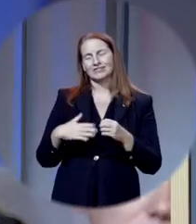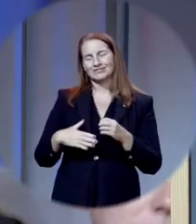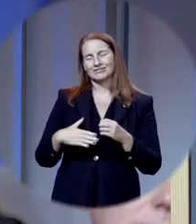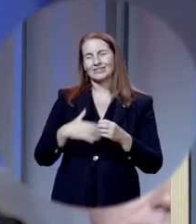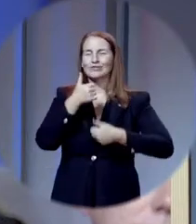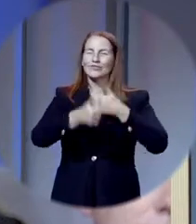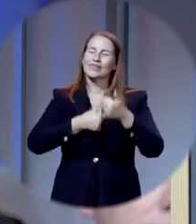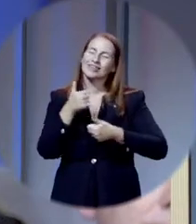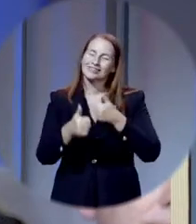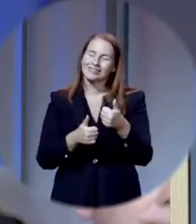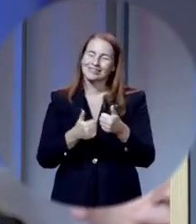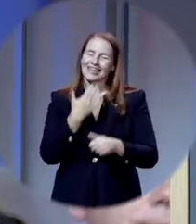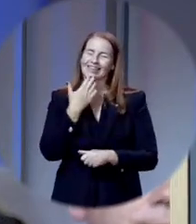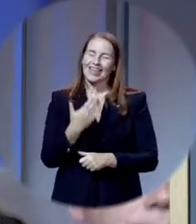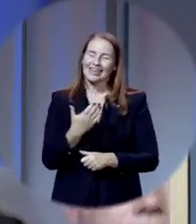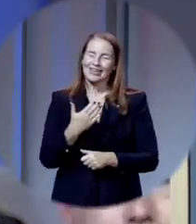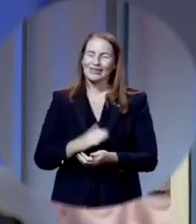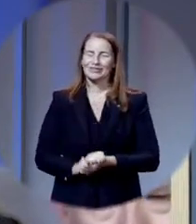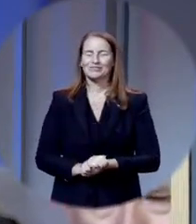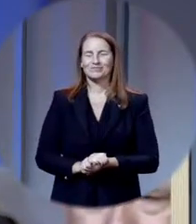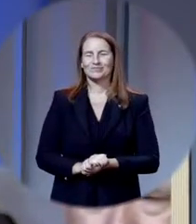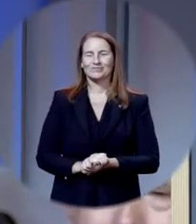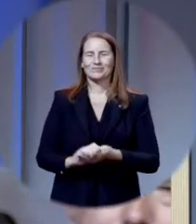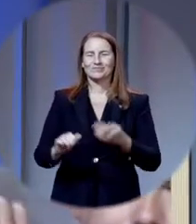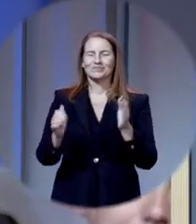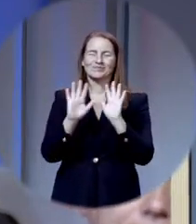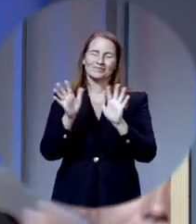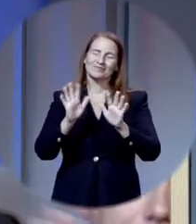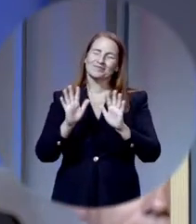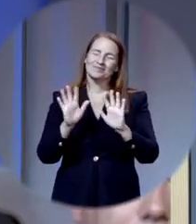congratulations and thank you.